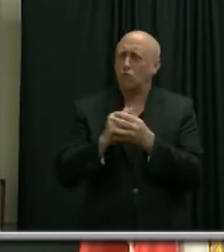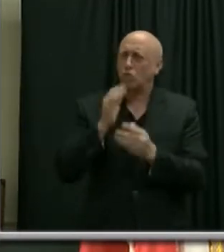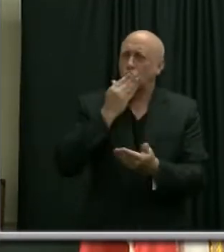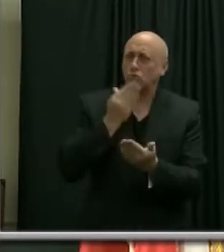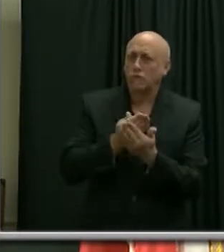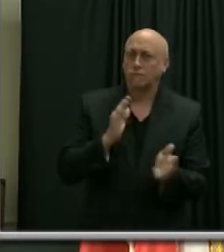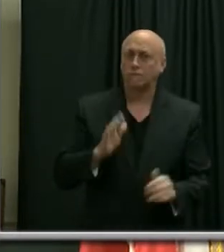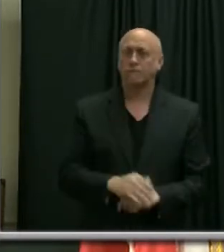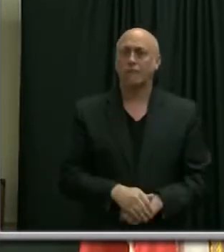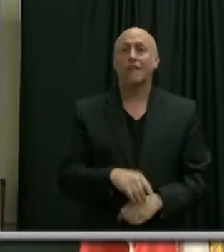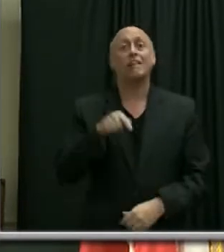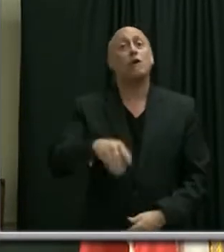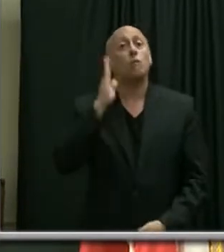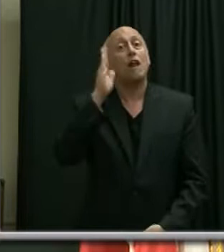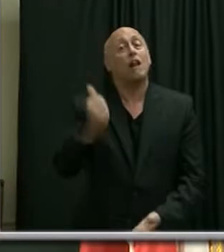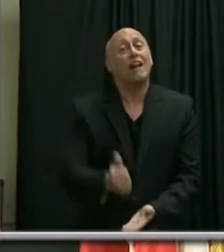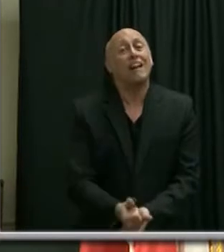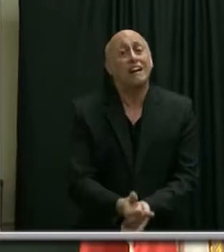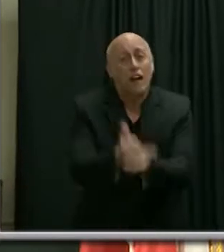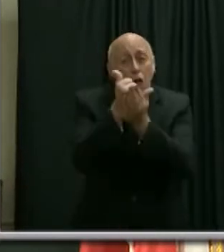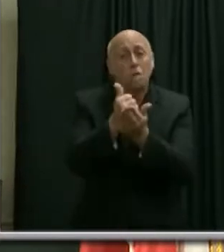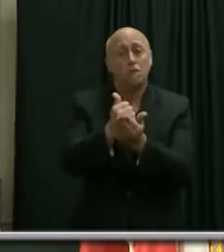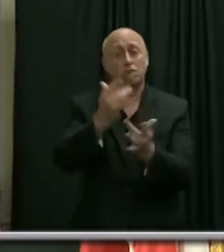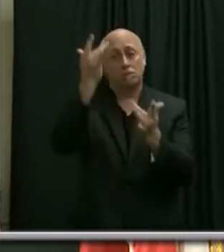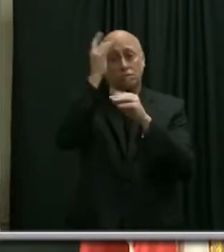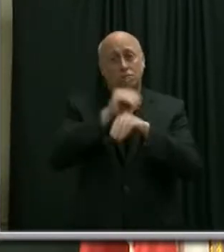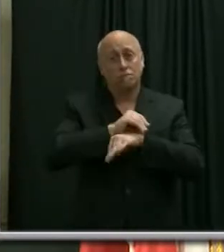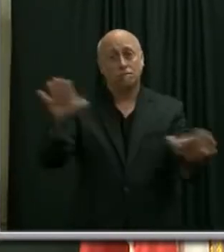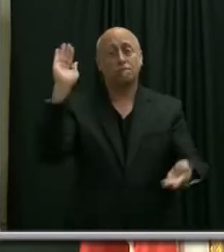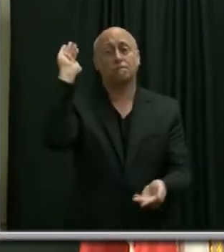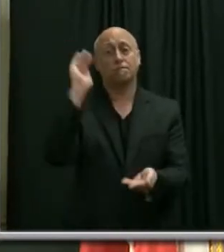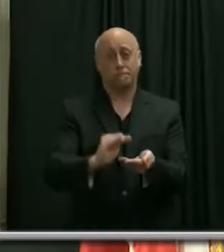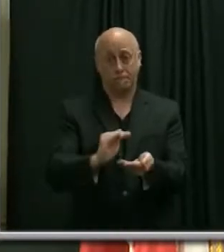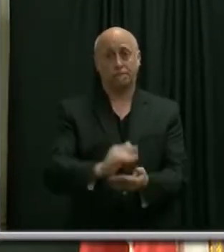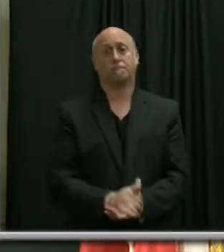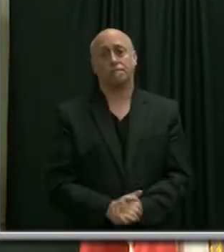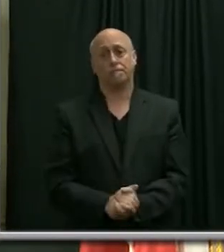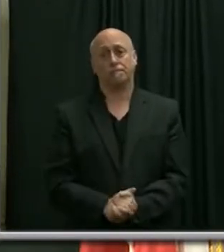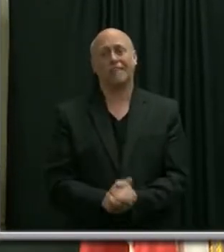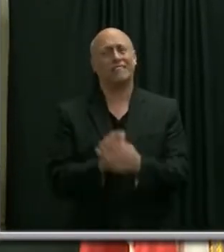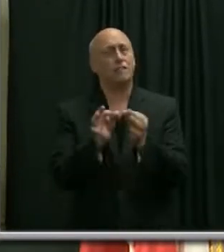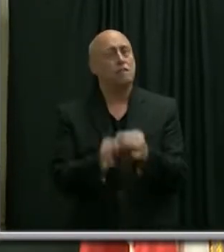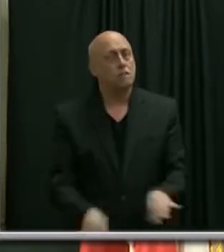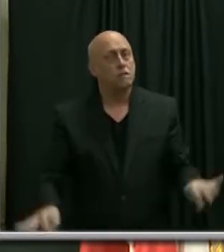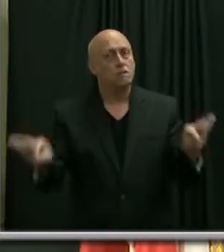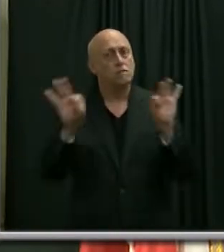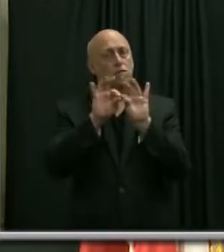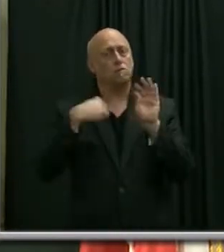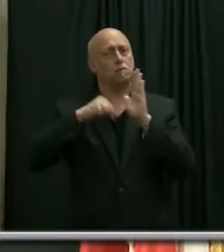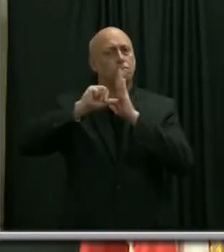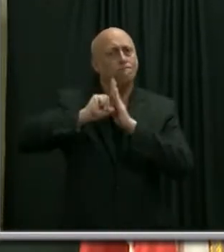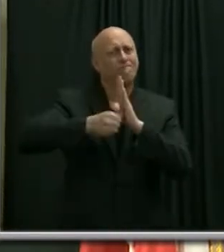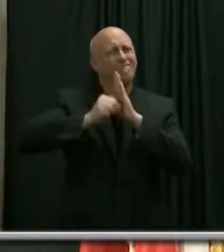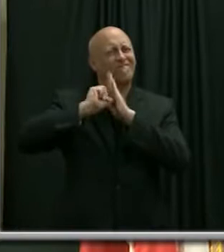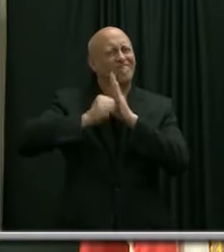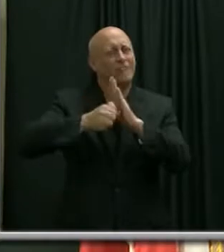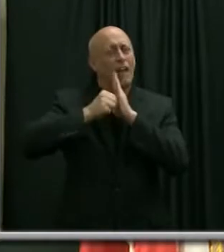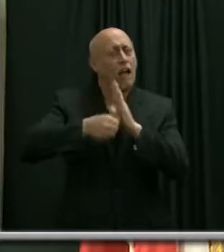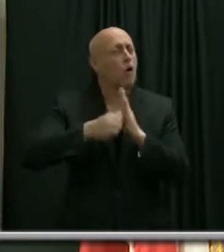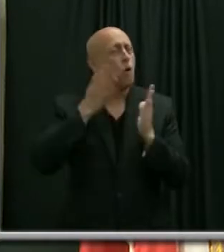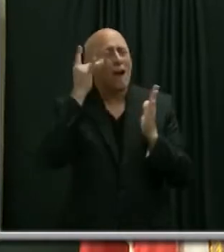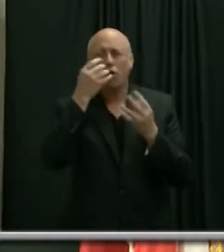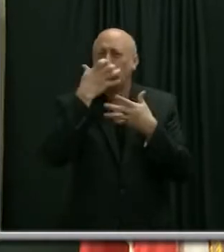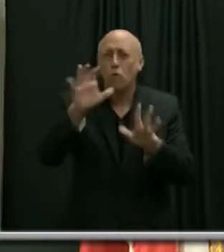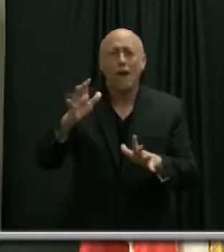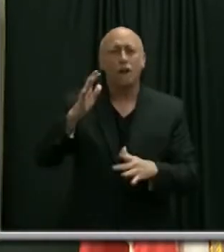your senior citizens, you're going to help everyone in your community. So this is very important, and that's why I keep re-emphasizing this. So please,